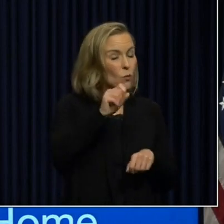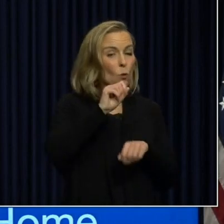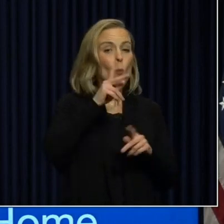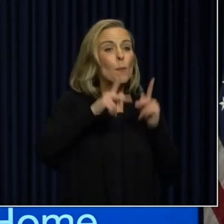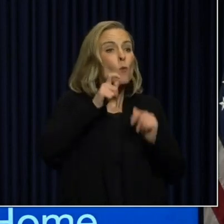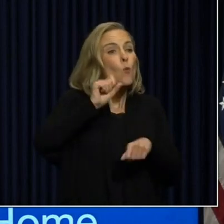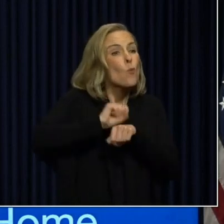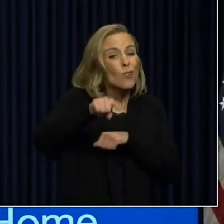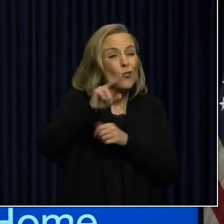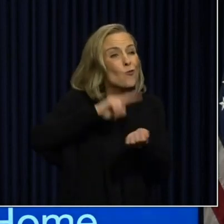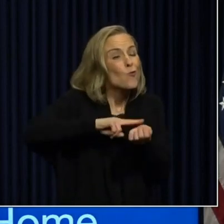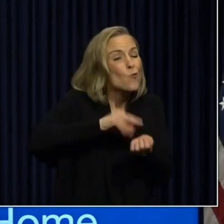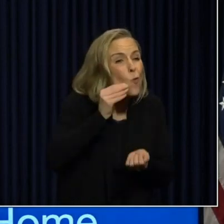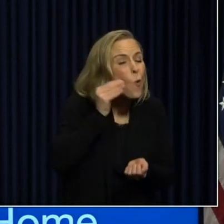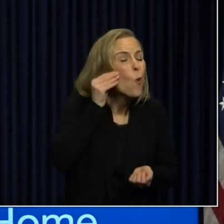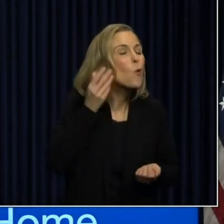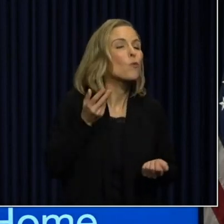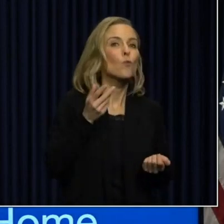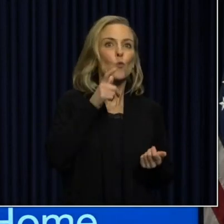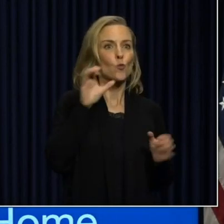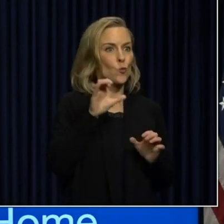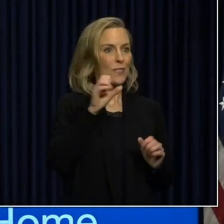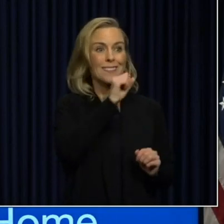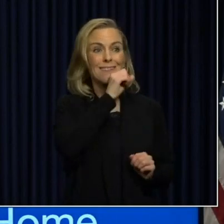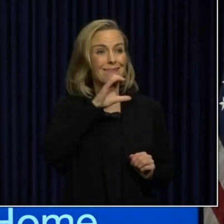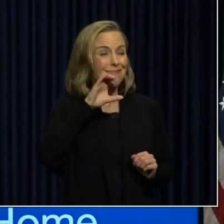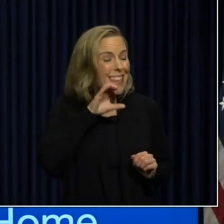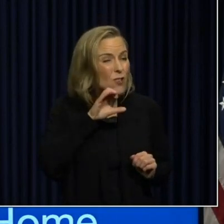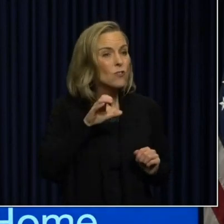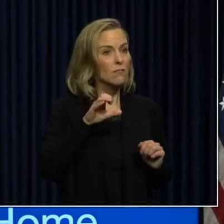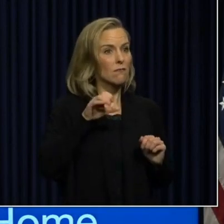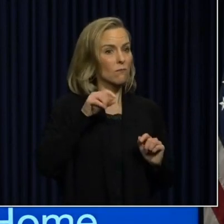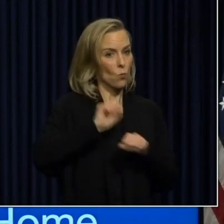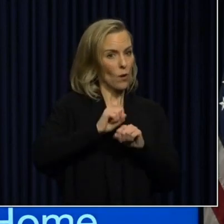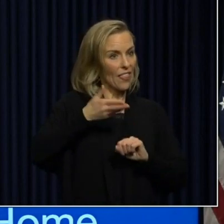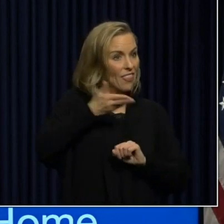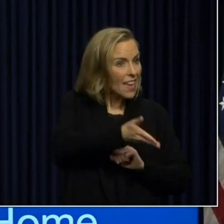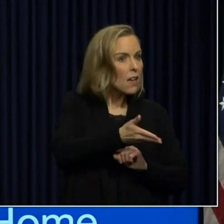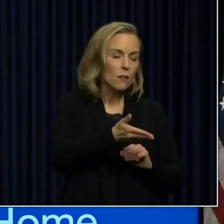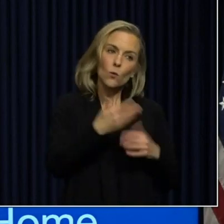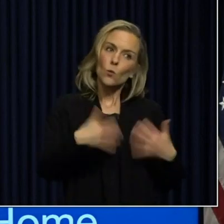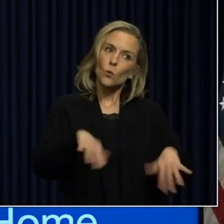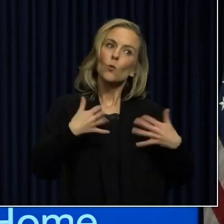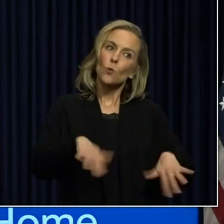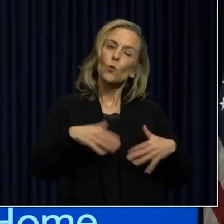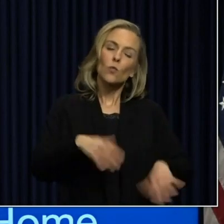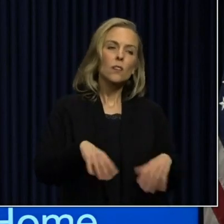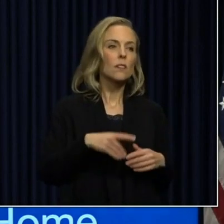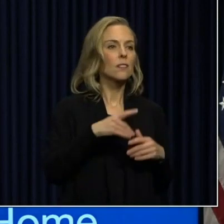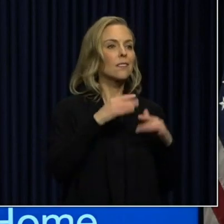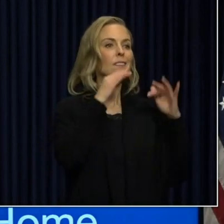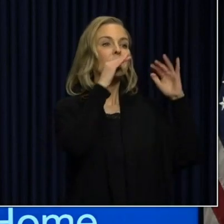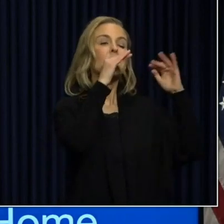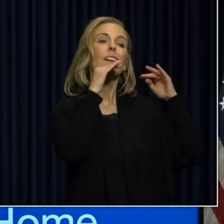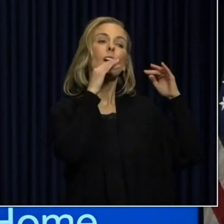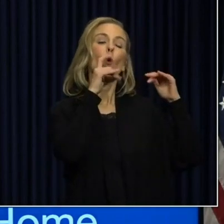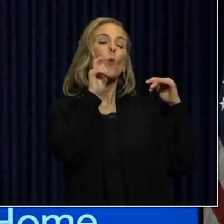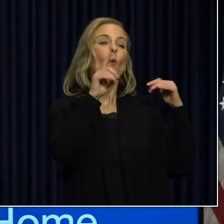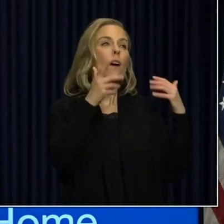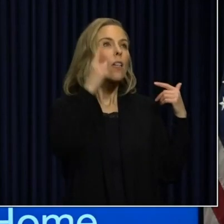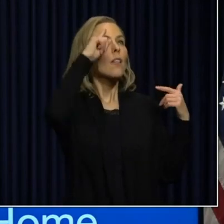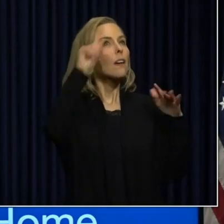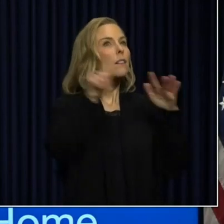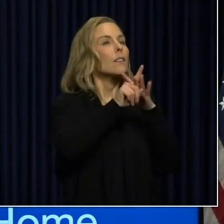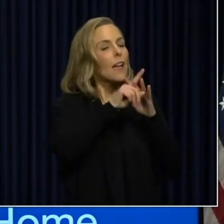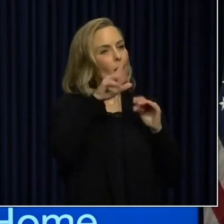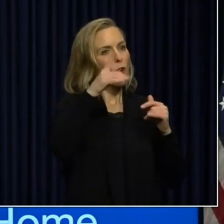nursing homes and doing senior living facilities and doing so much. We have our frontline heroes, and this